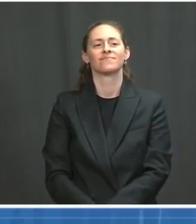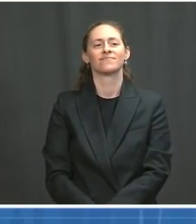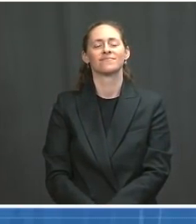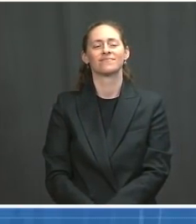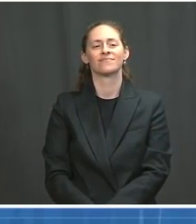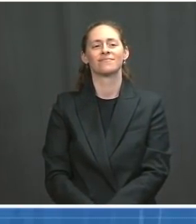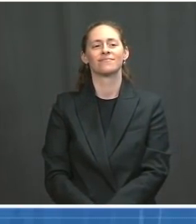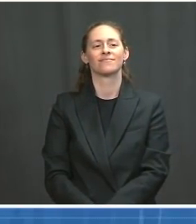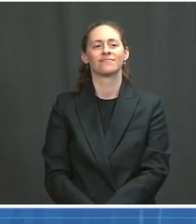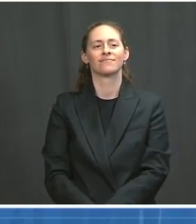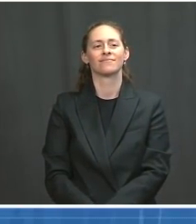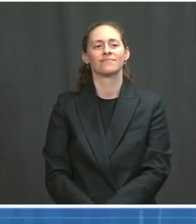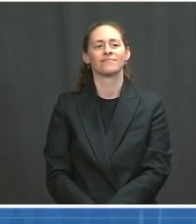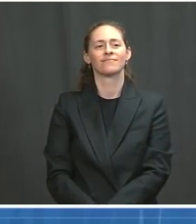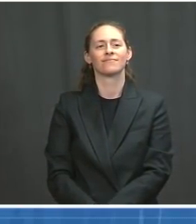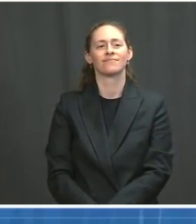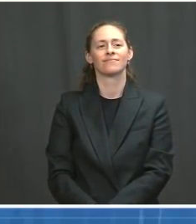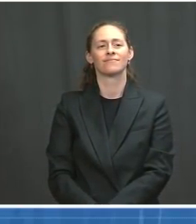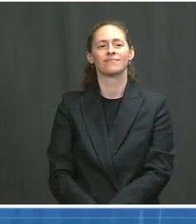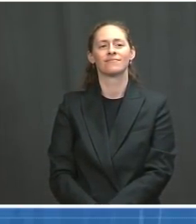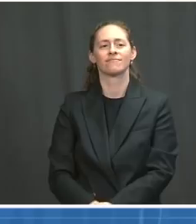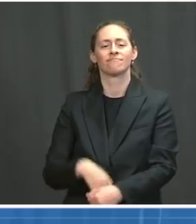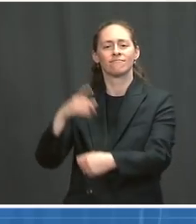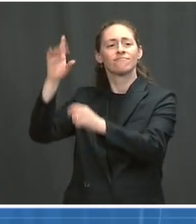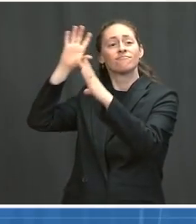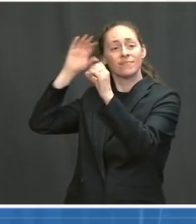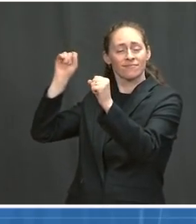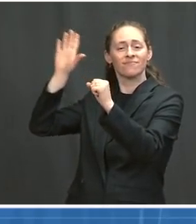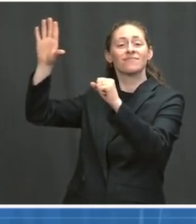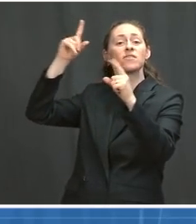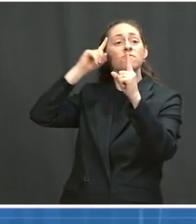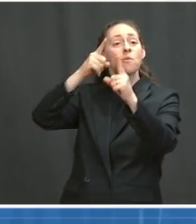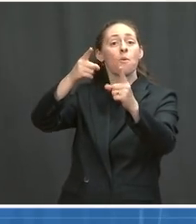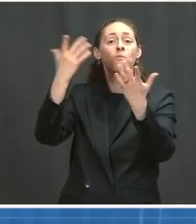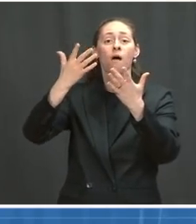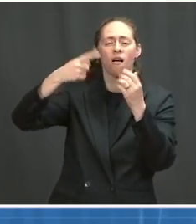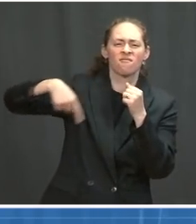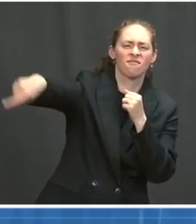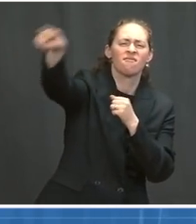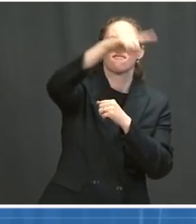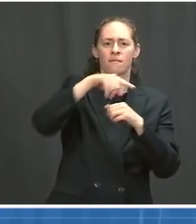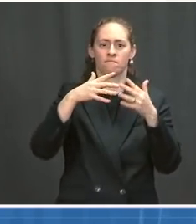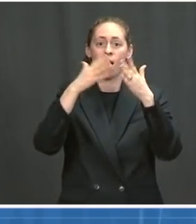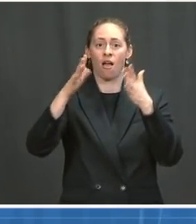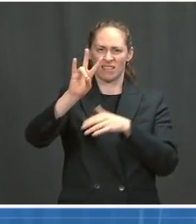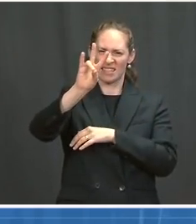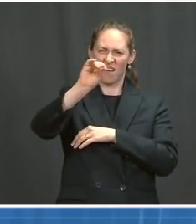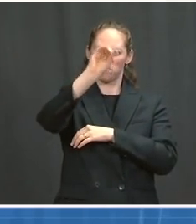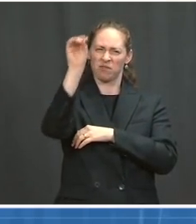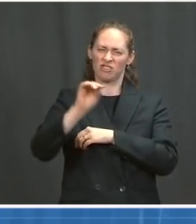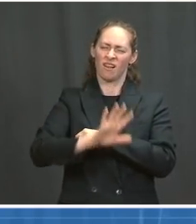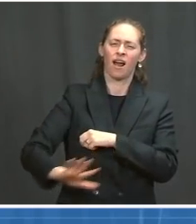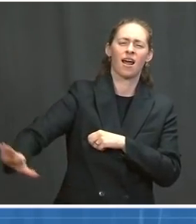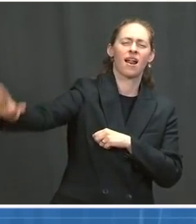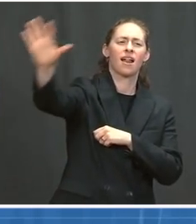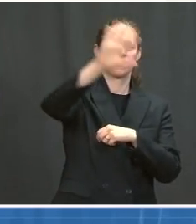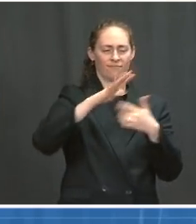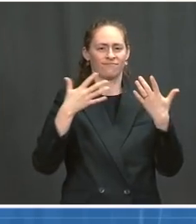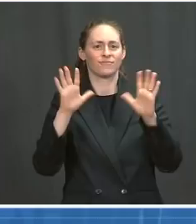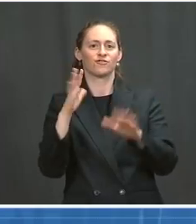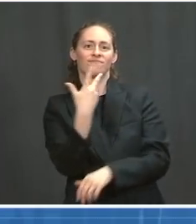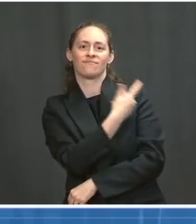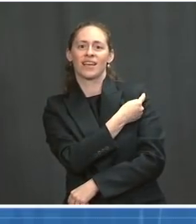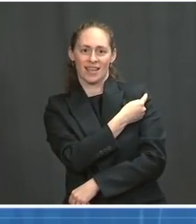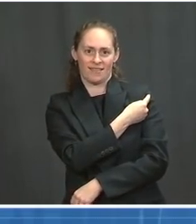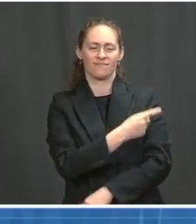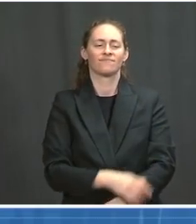70% of adult Americans with at least one shot and 160 million Americans fully vaccinated by